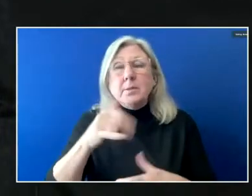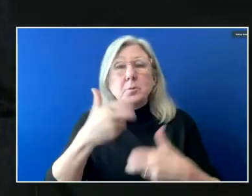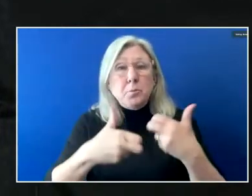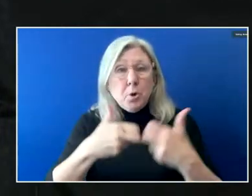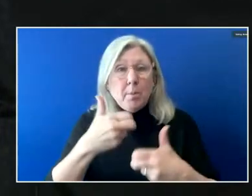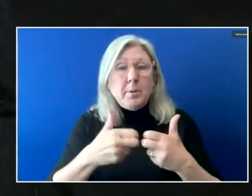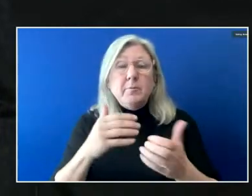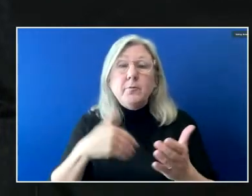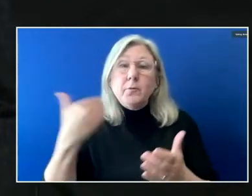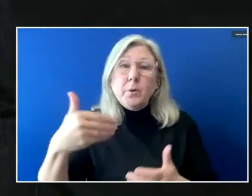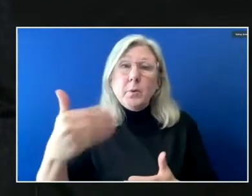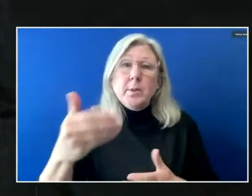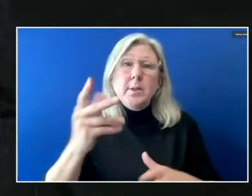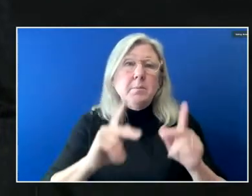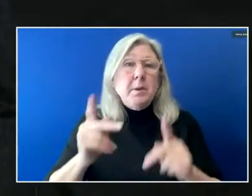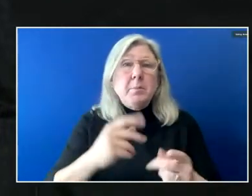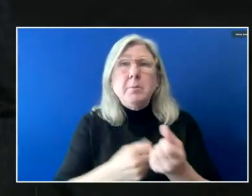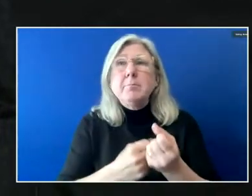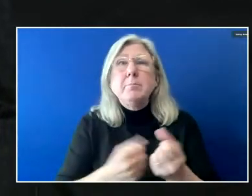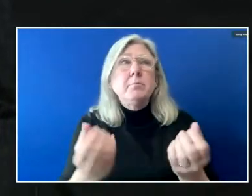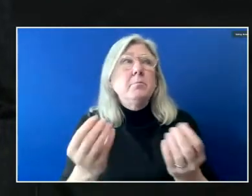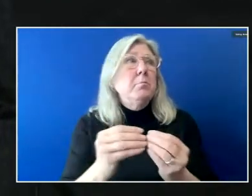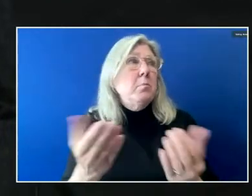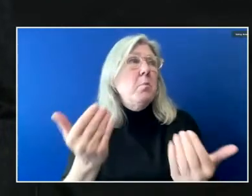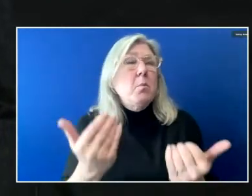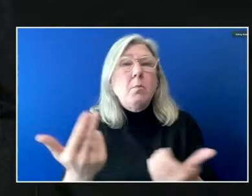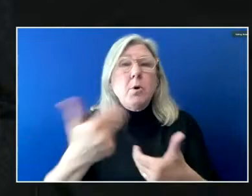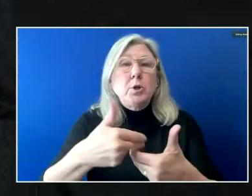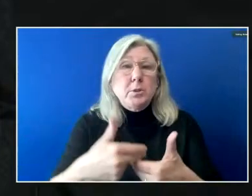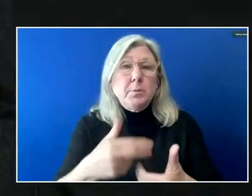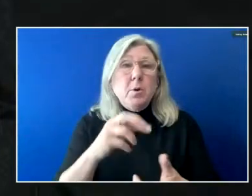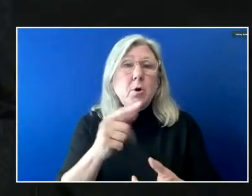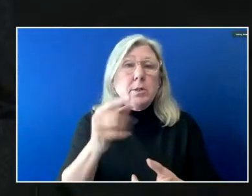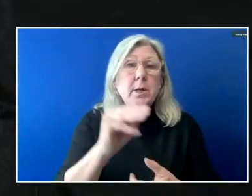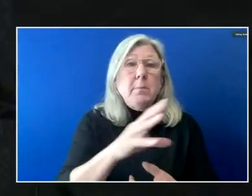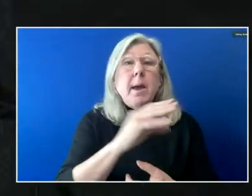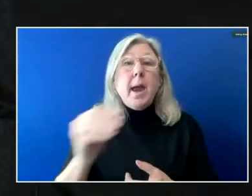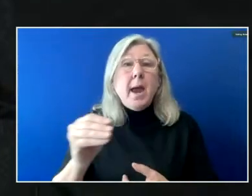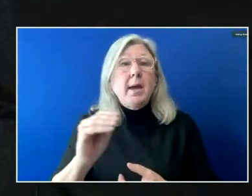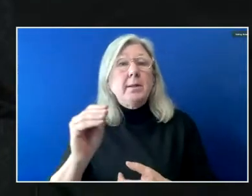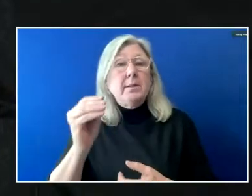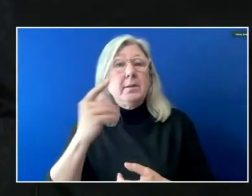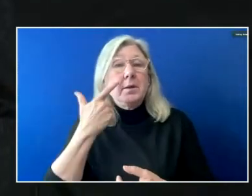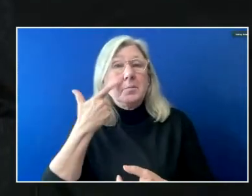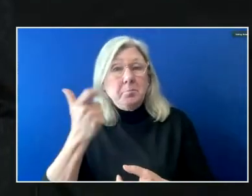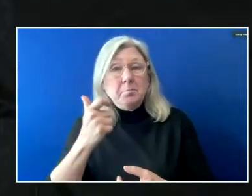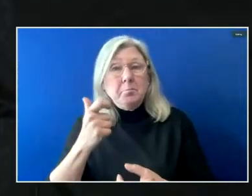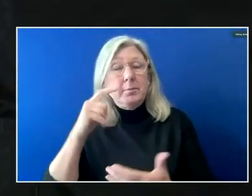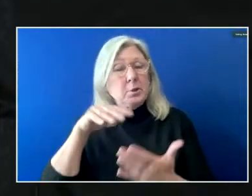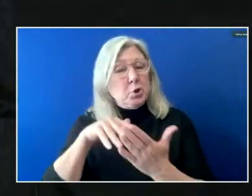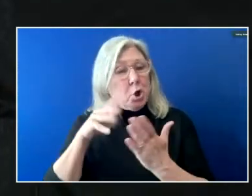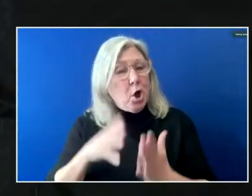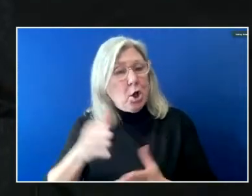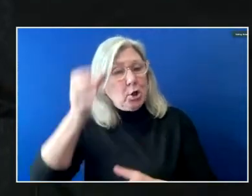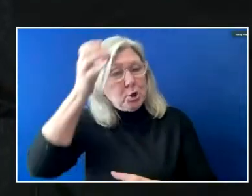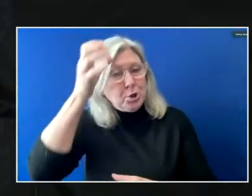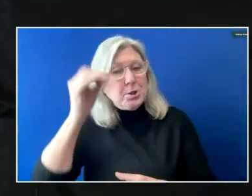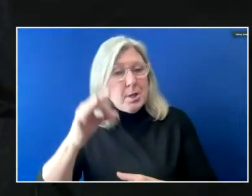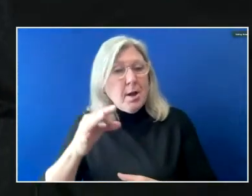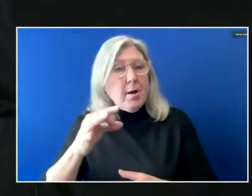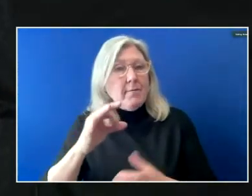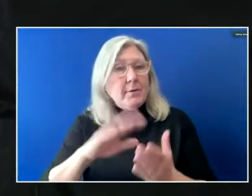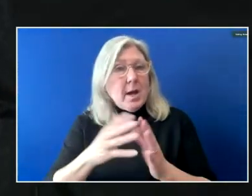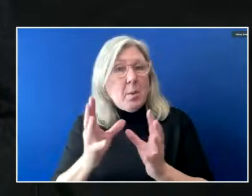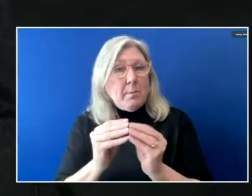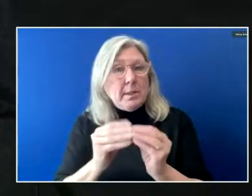advocate for greater participation in rgm and whereas Scholars of the subject of town meeting state that attendance is highest when important